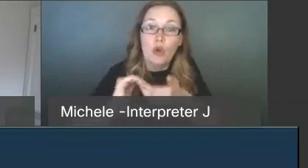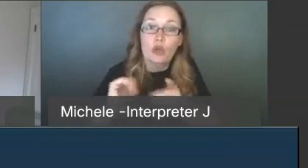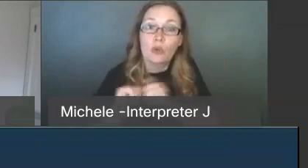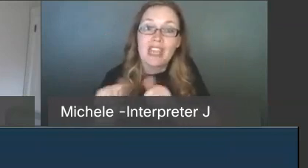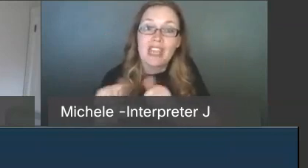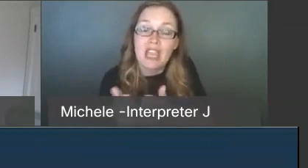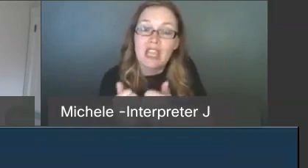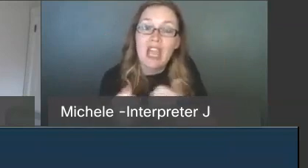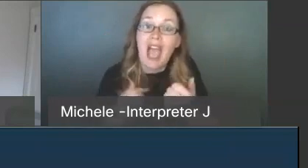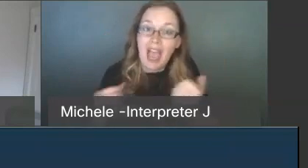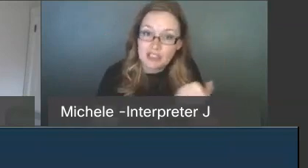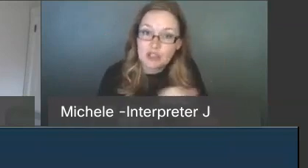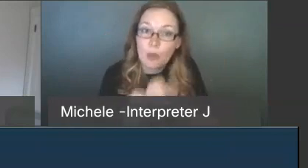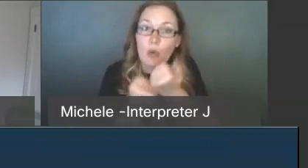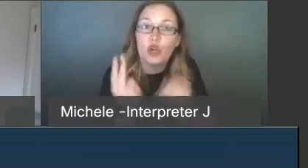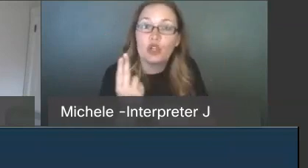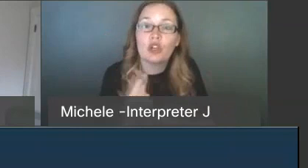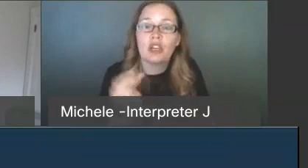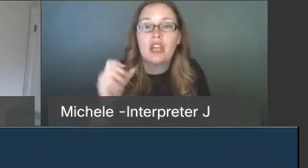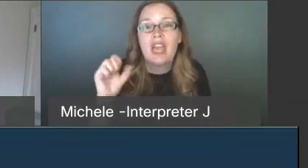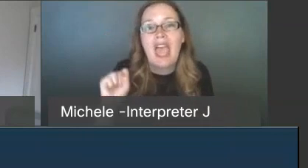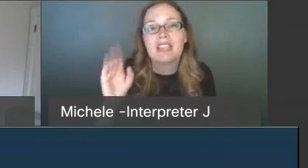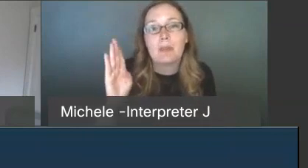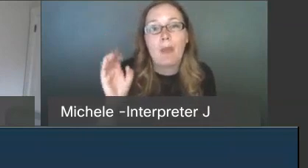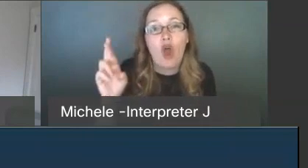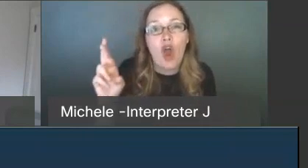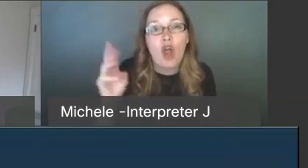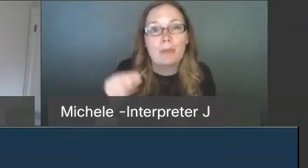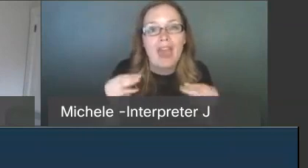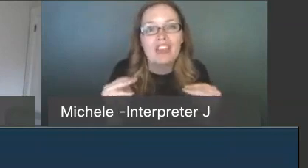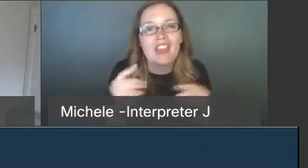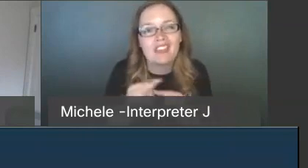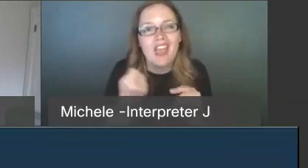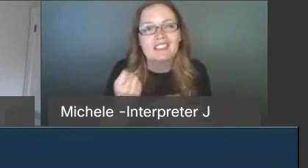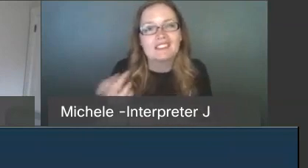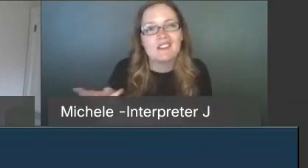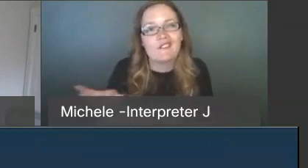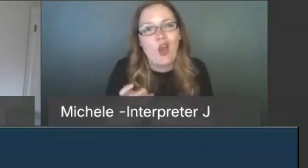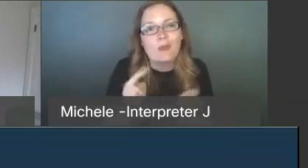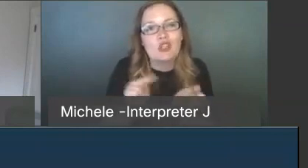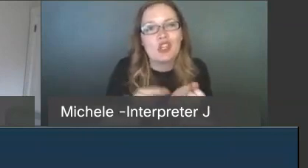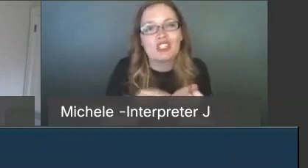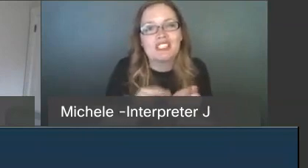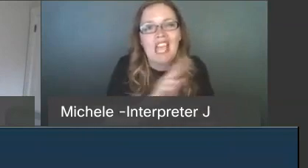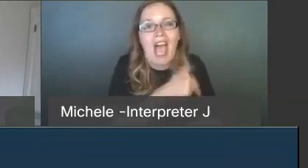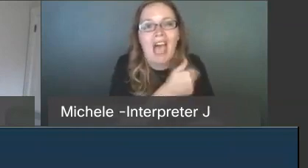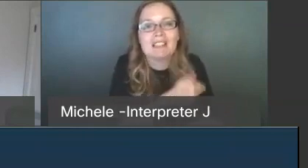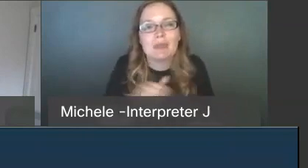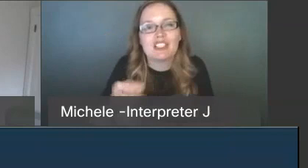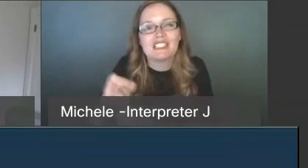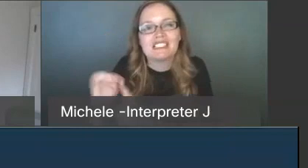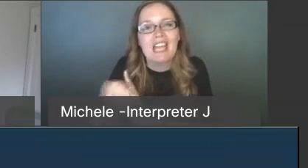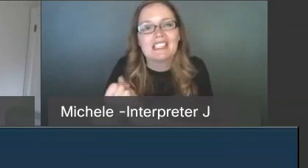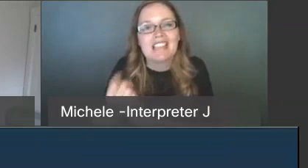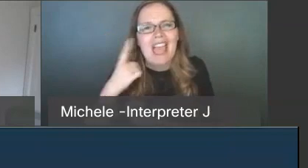advocate for using what's called the SBAR method. And that's from nursing, from hospital settings. It was developed originally, I think, for